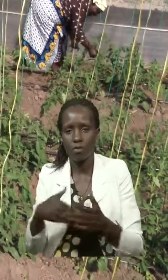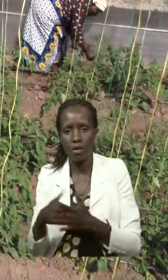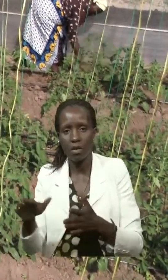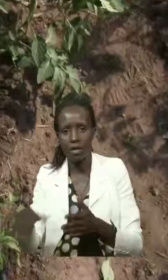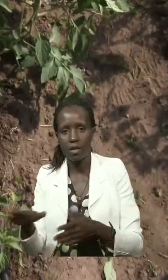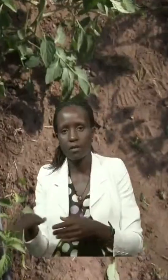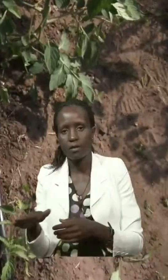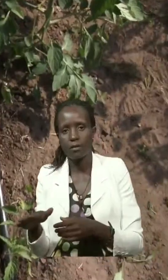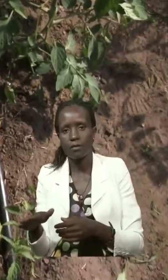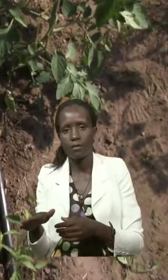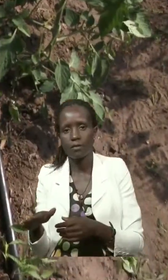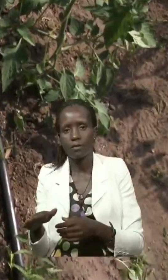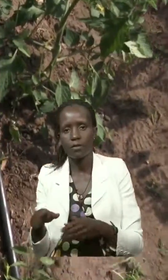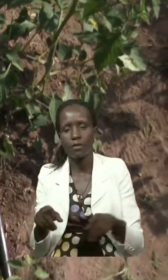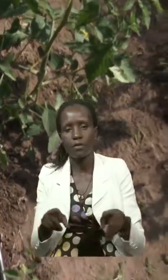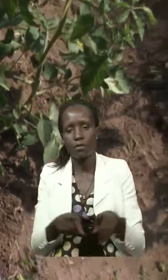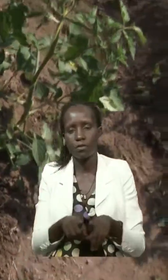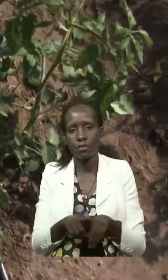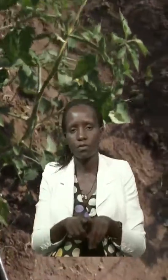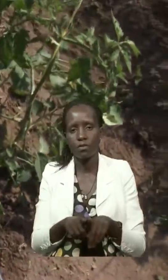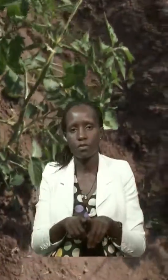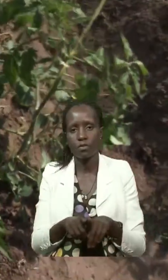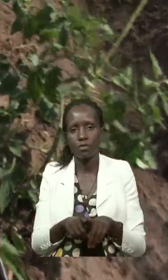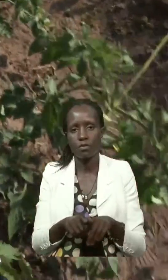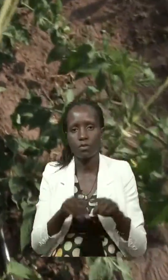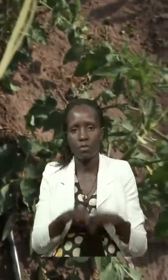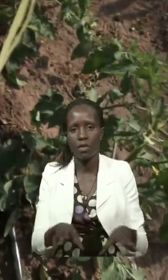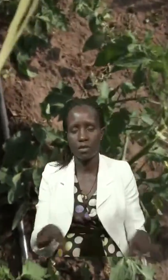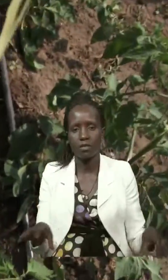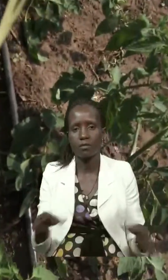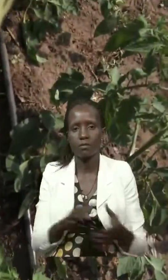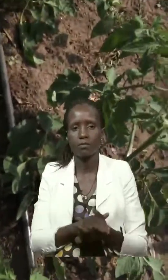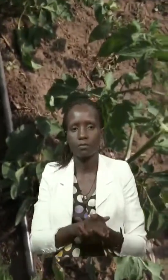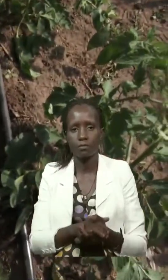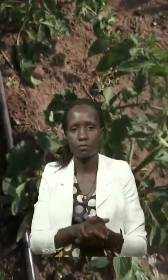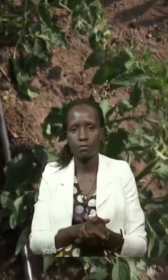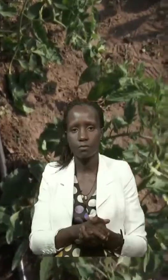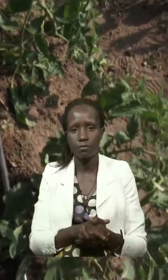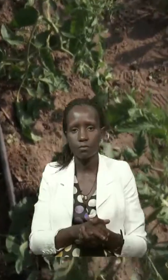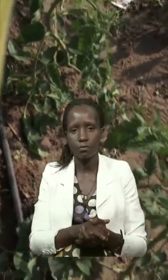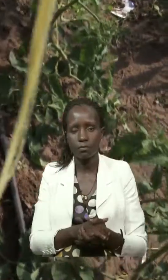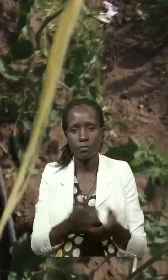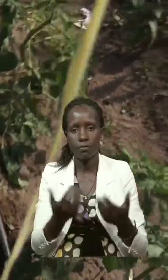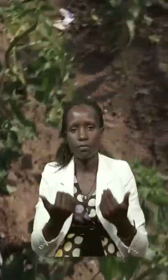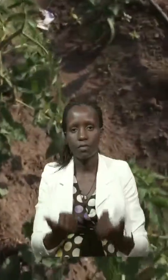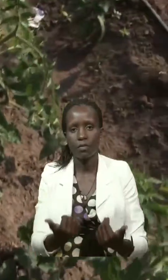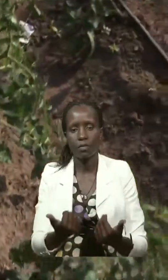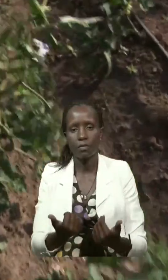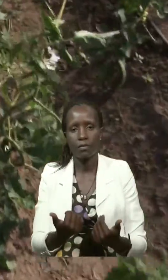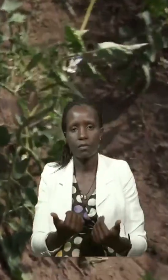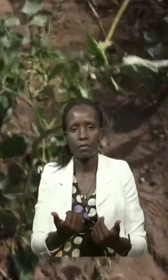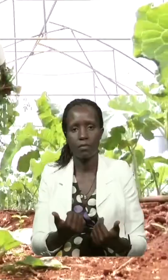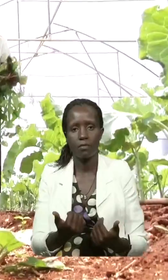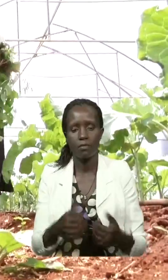aspects, and also assist in marketing where possible. Coming down to